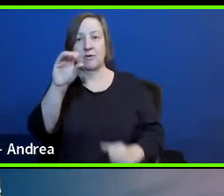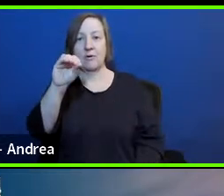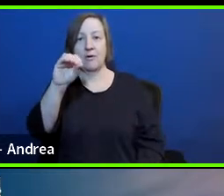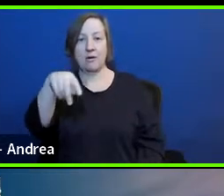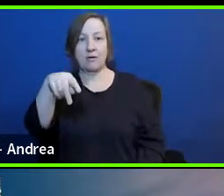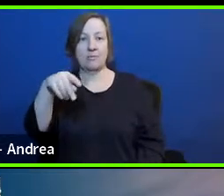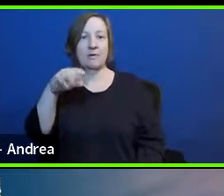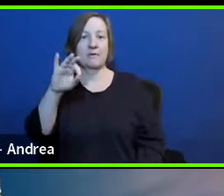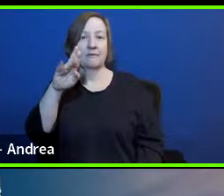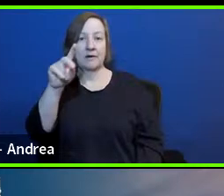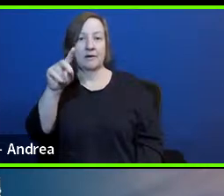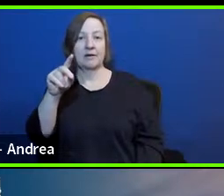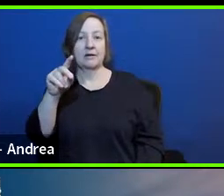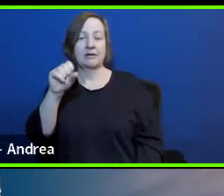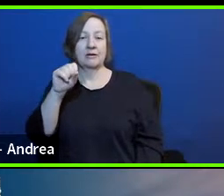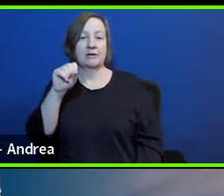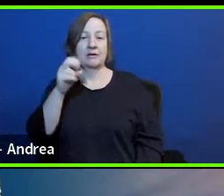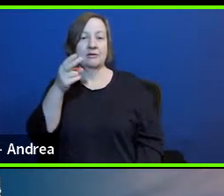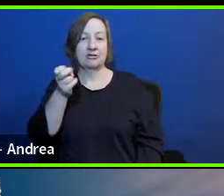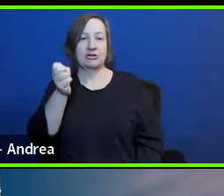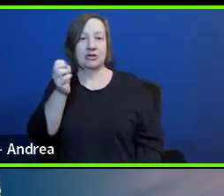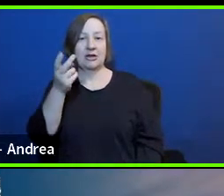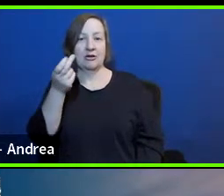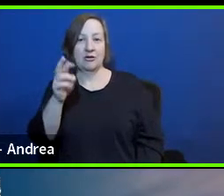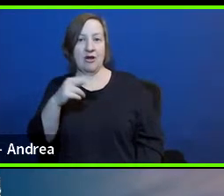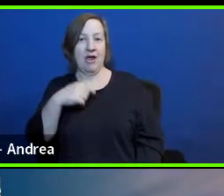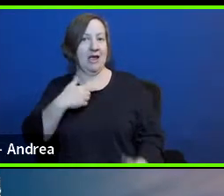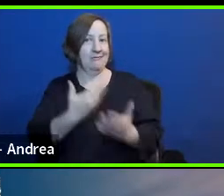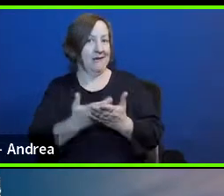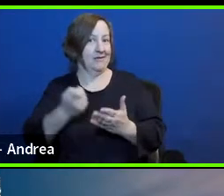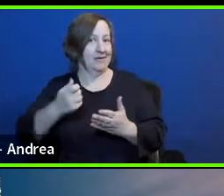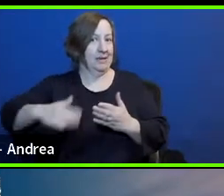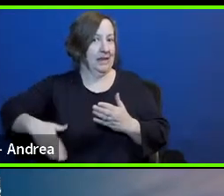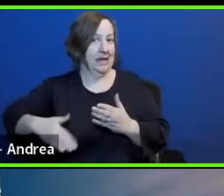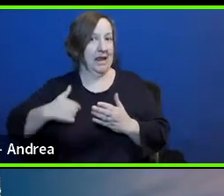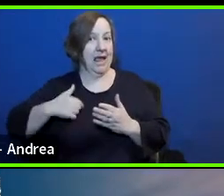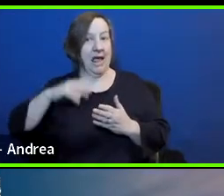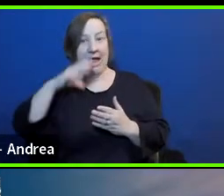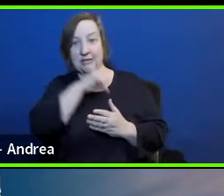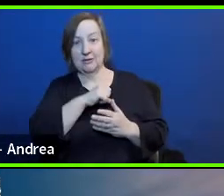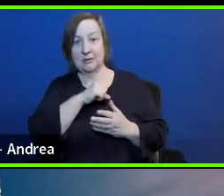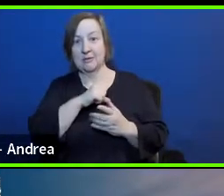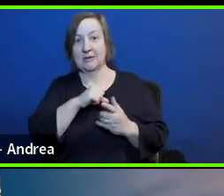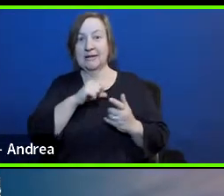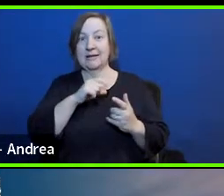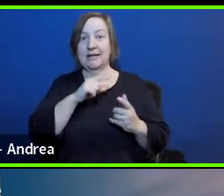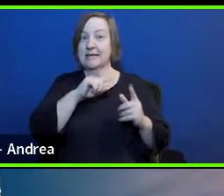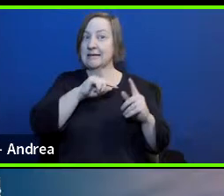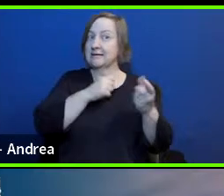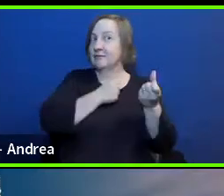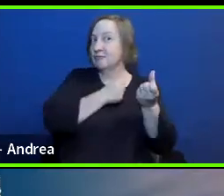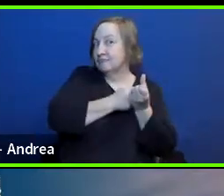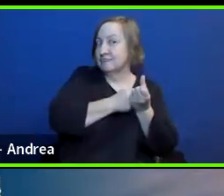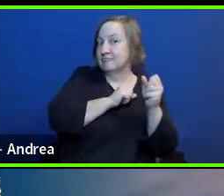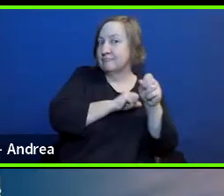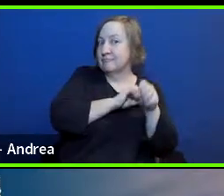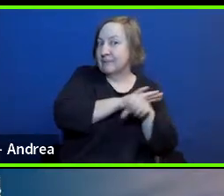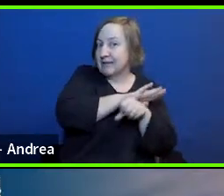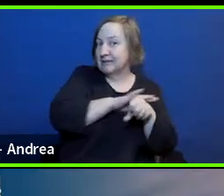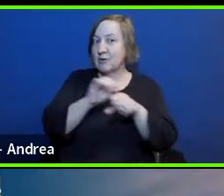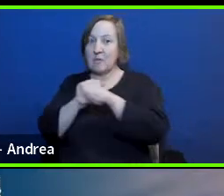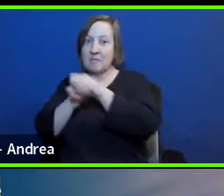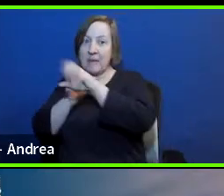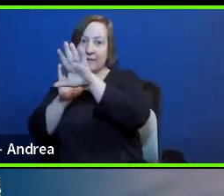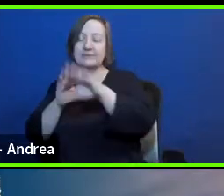I'm assuming I came a little late, so I'm assuming that are you team beach or team mountain? And I am definitely